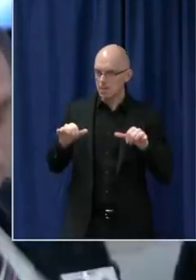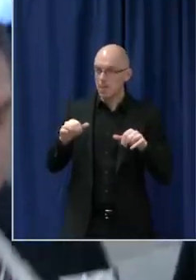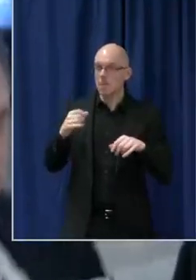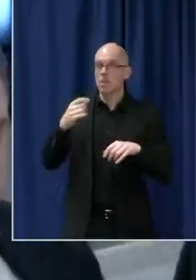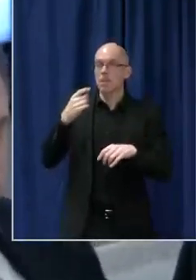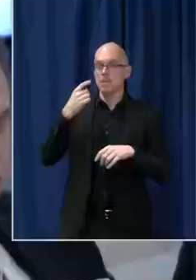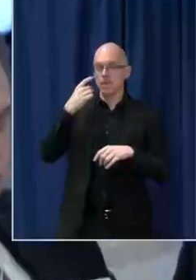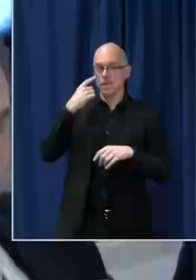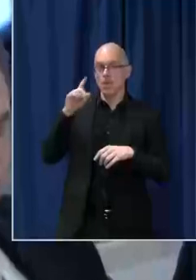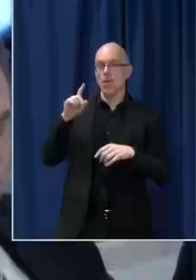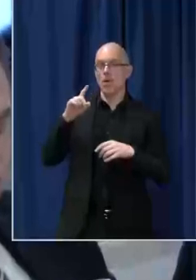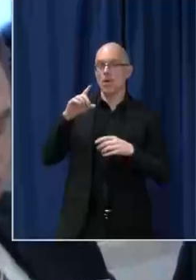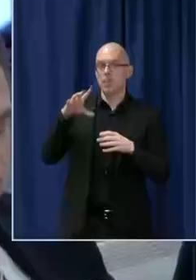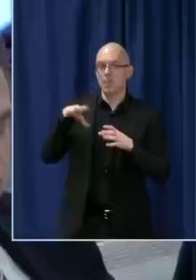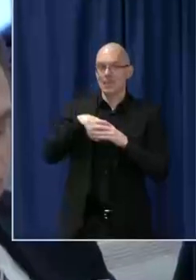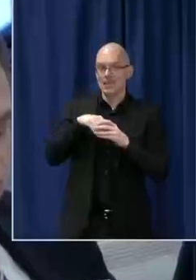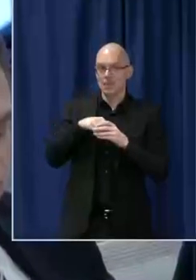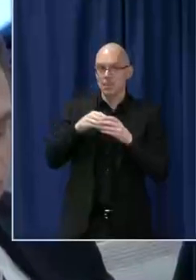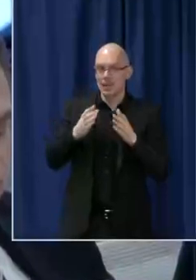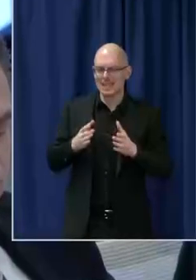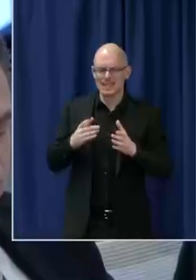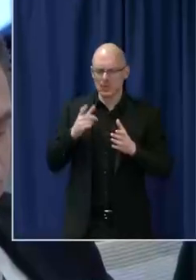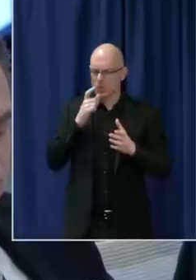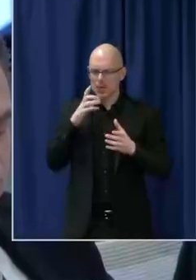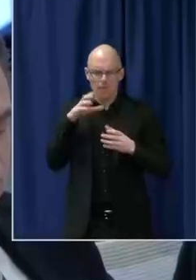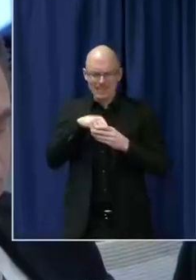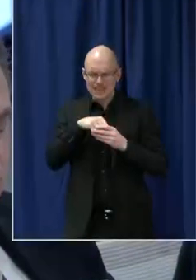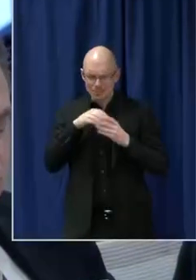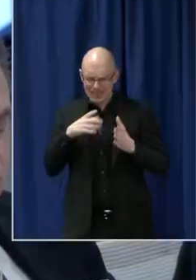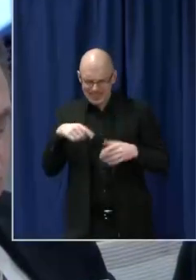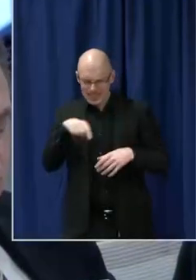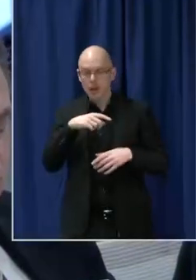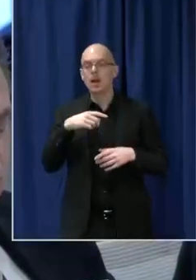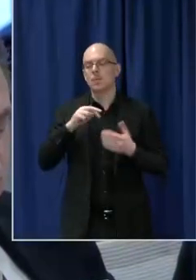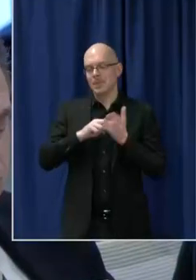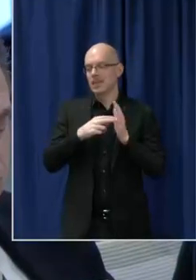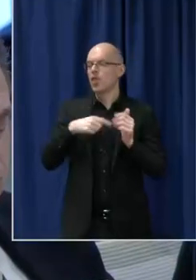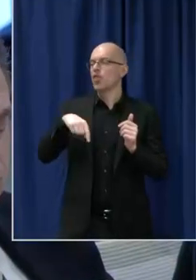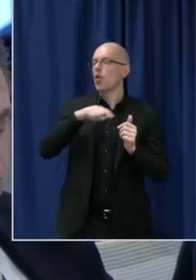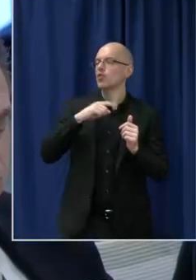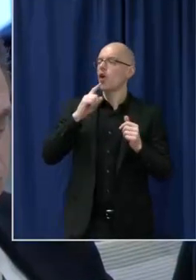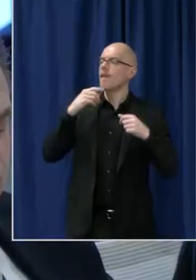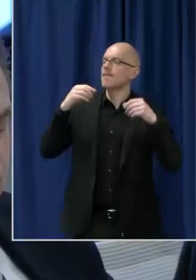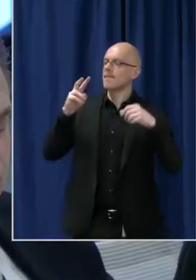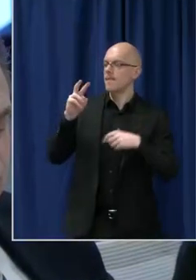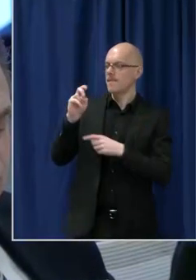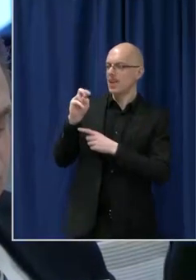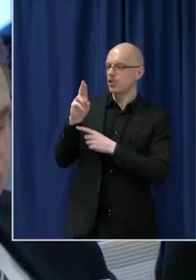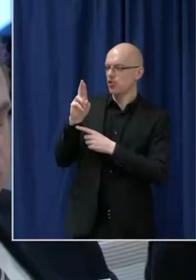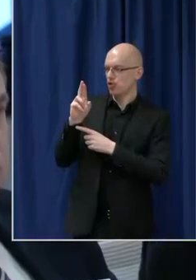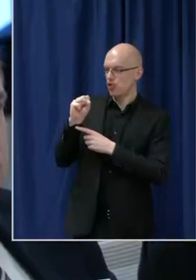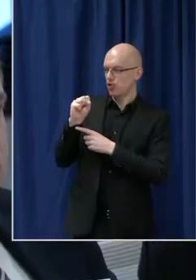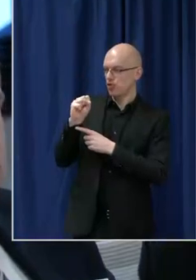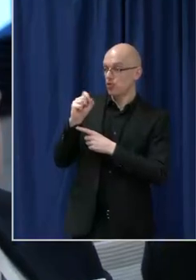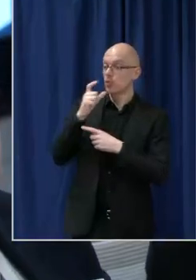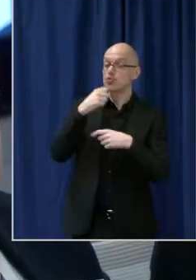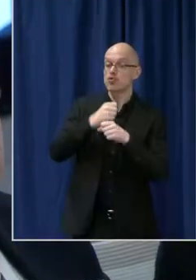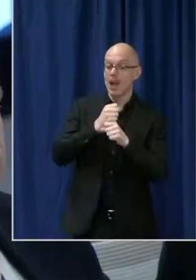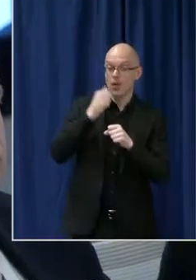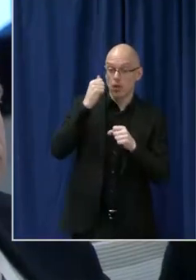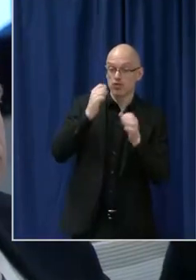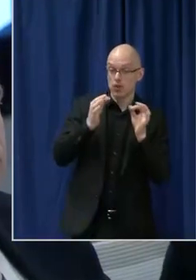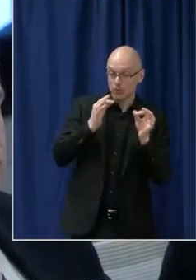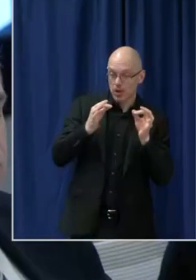And of course, participants are those vendors who create the audio description, the content owners slash creators,